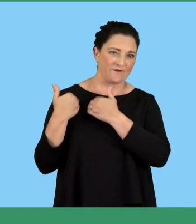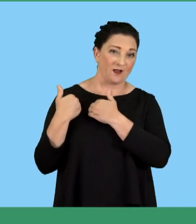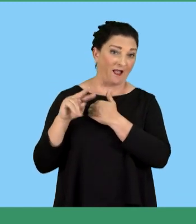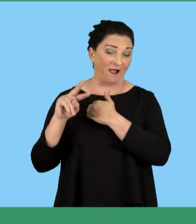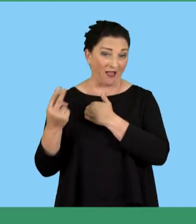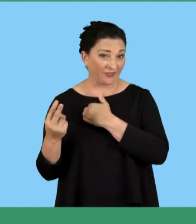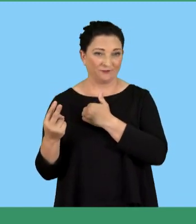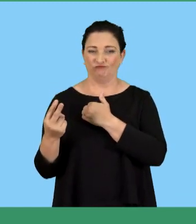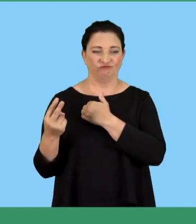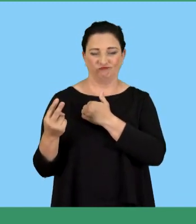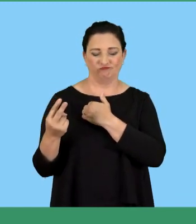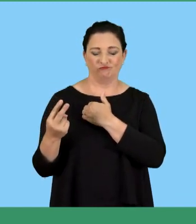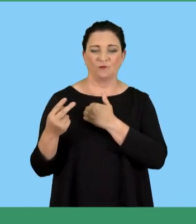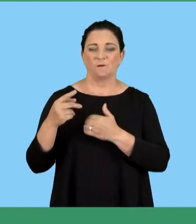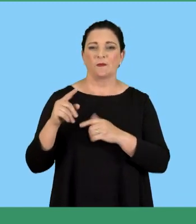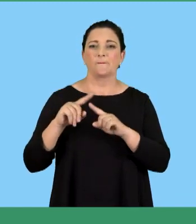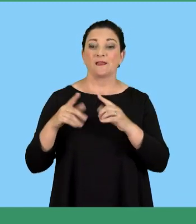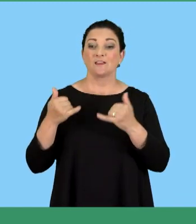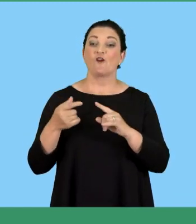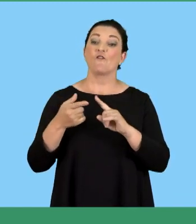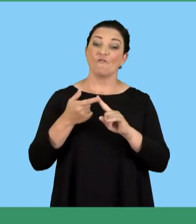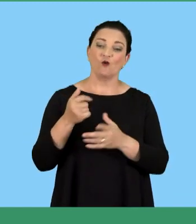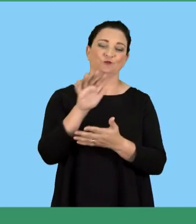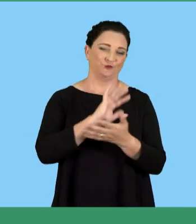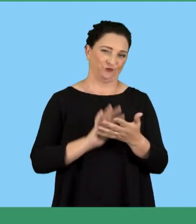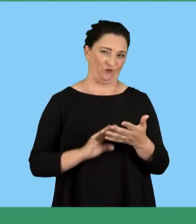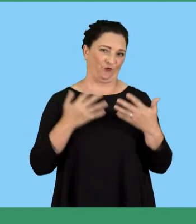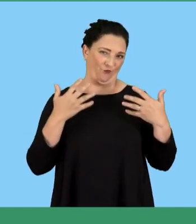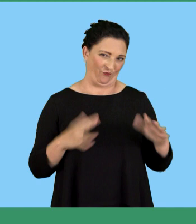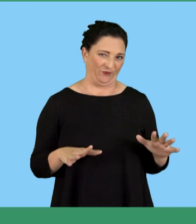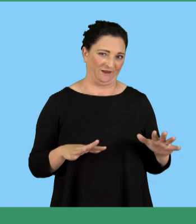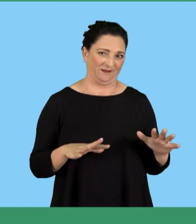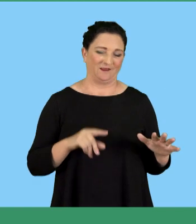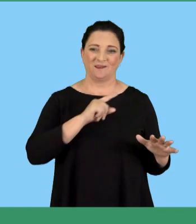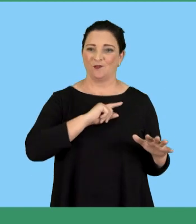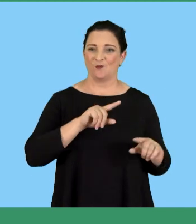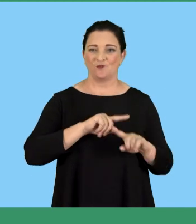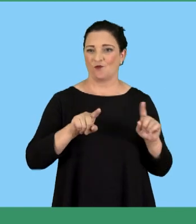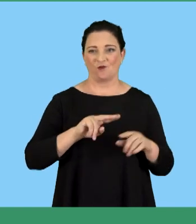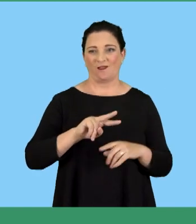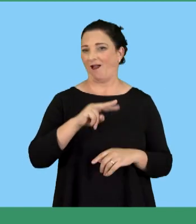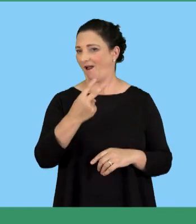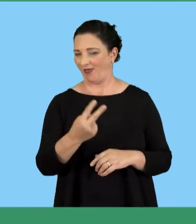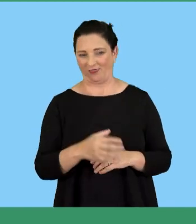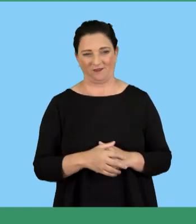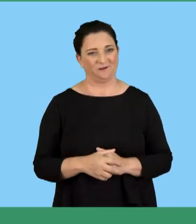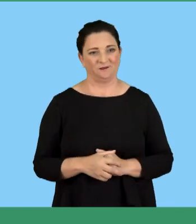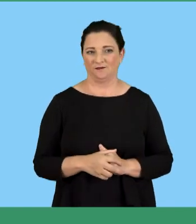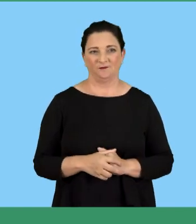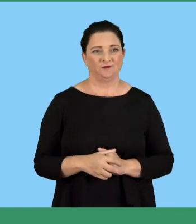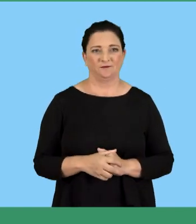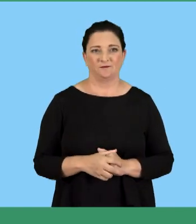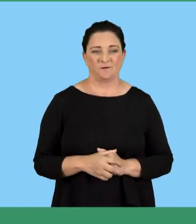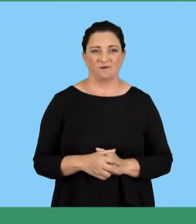other? It cannot be other because we saw it from the scenario. Because we saw it from the scenario, then it cannot